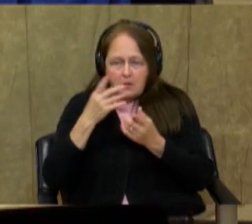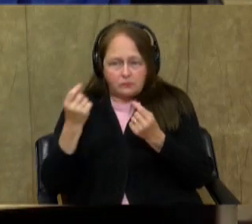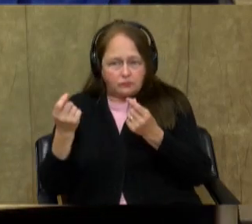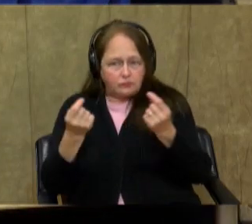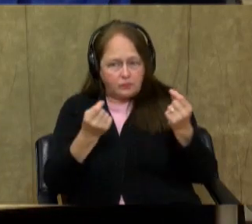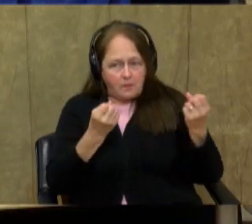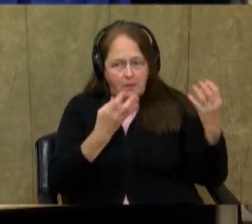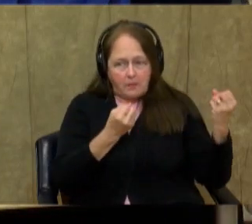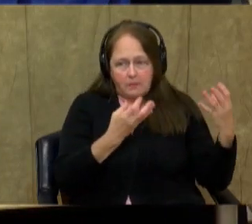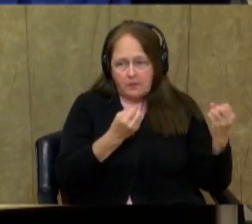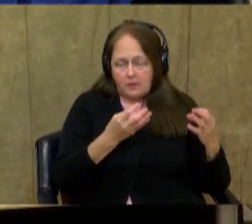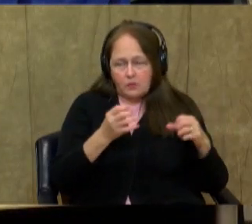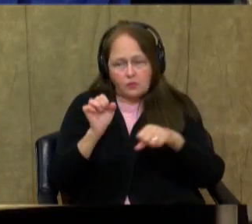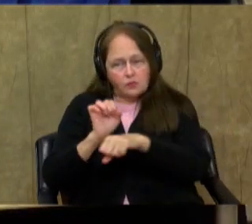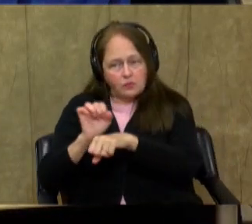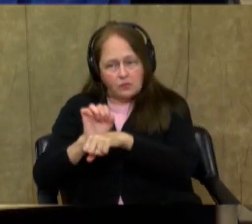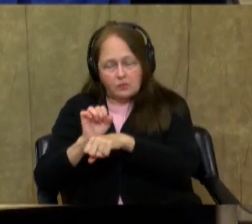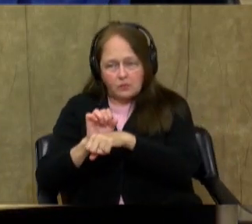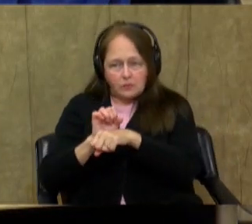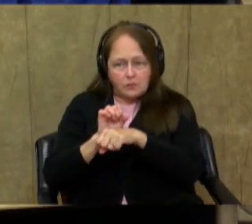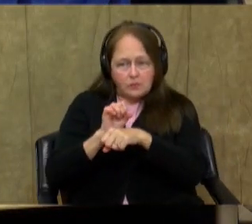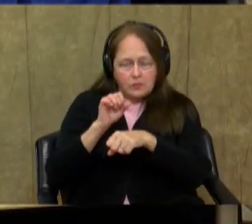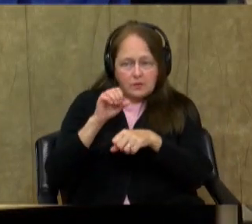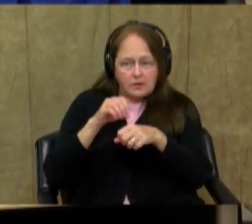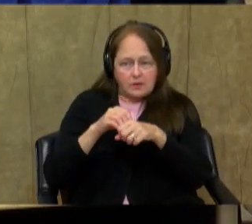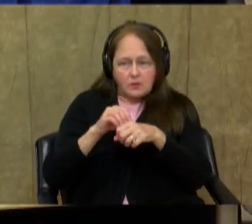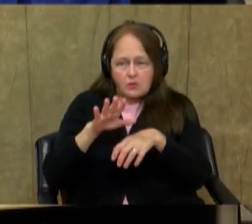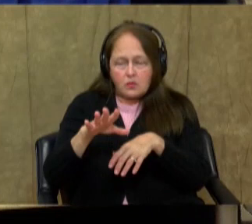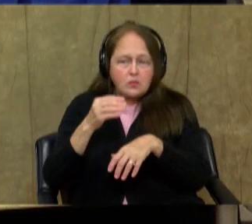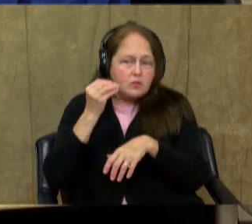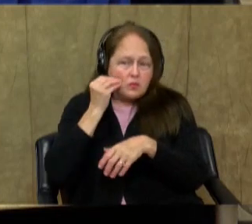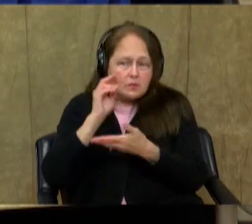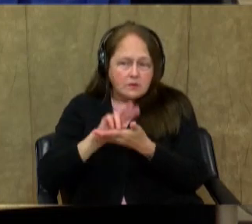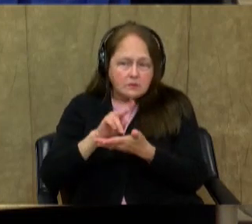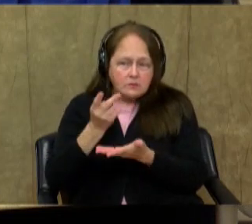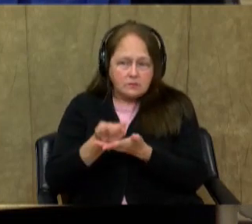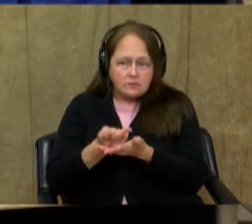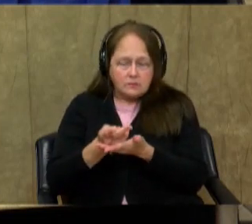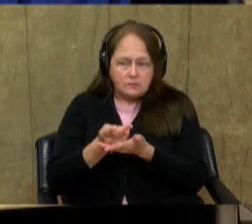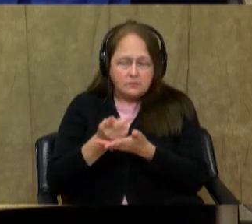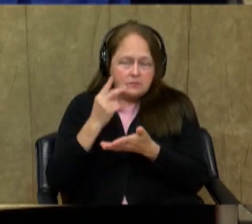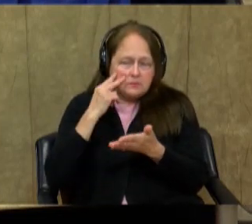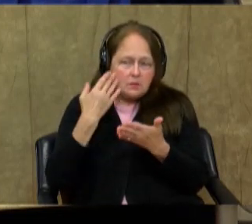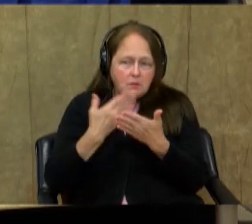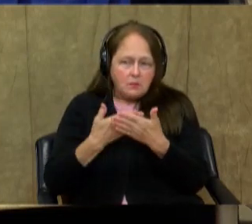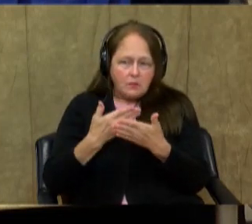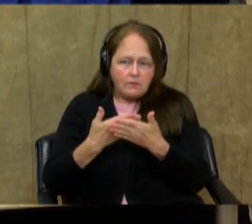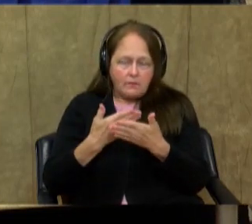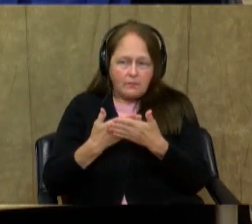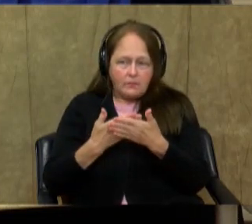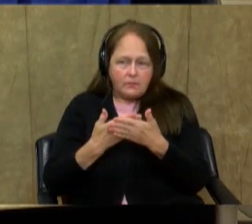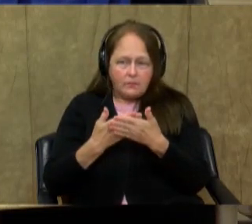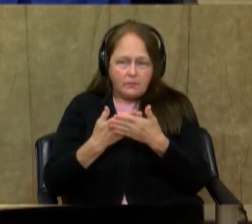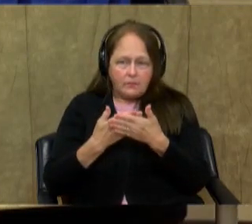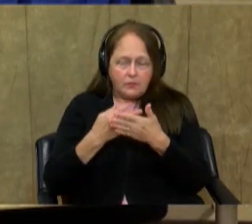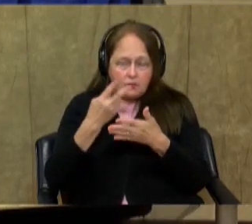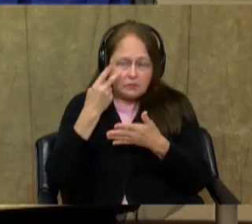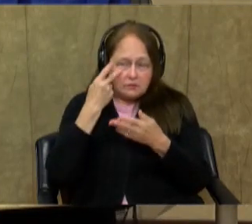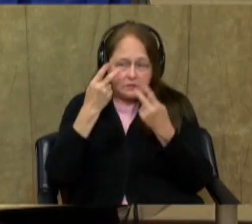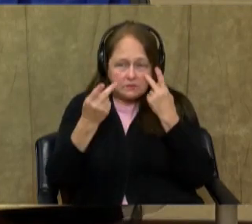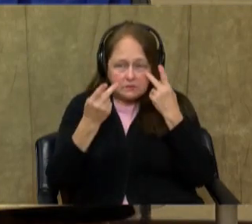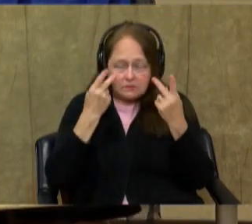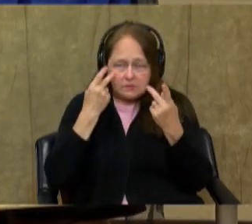She's doing a lot. She's got a lot going on. Now, let's back that up with some proof. You're right, some